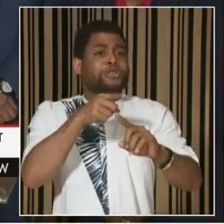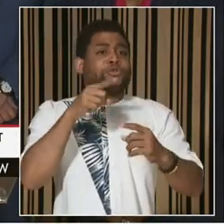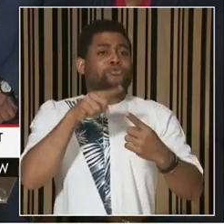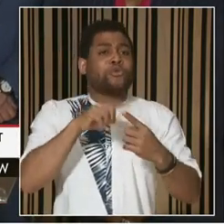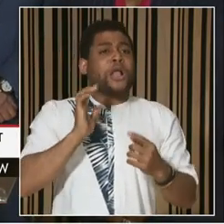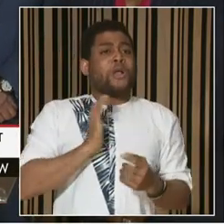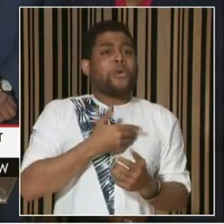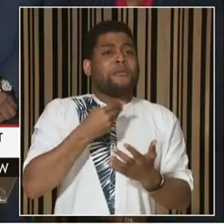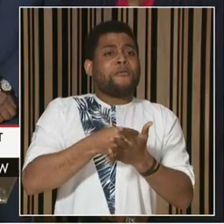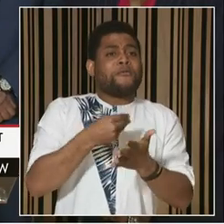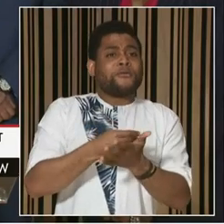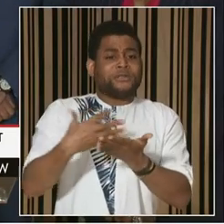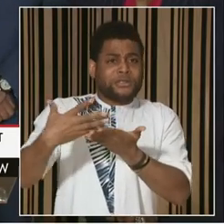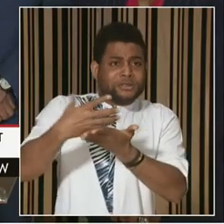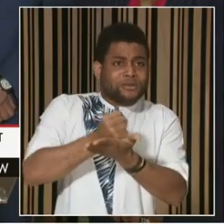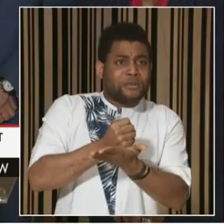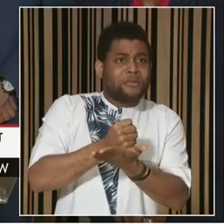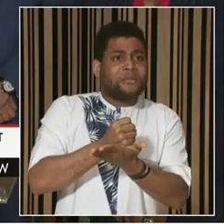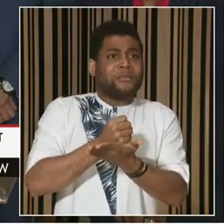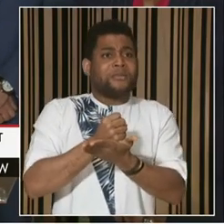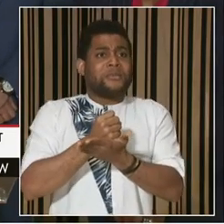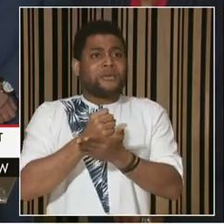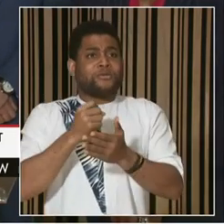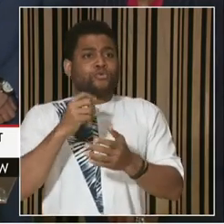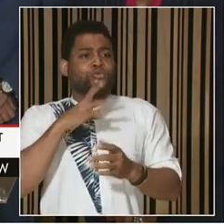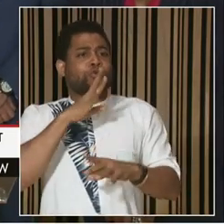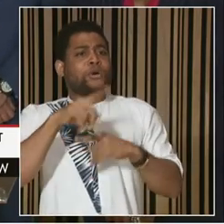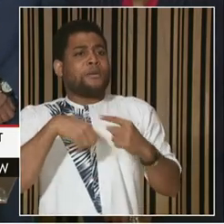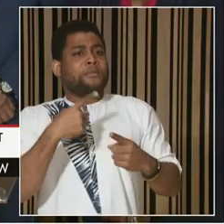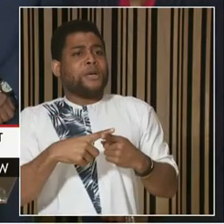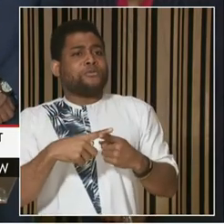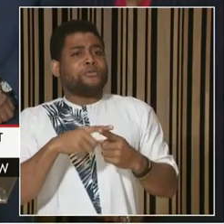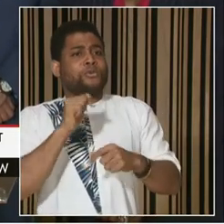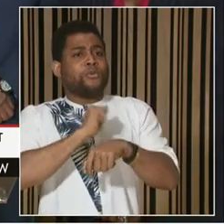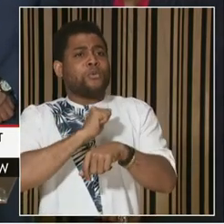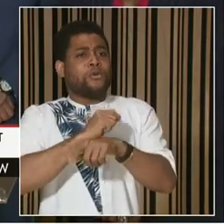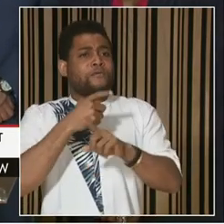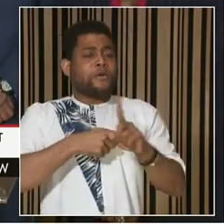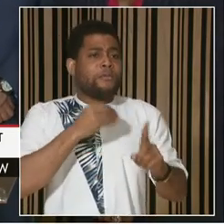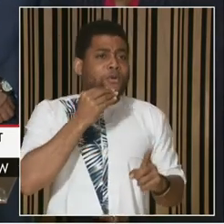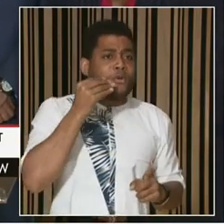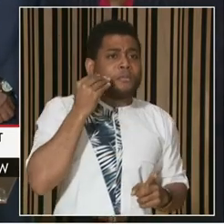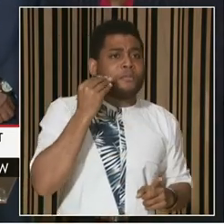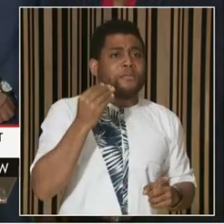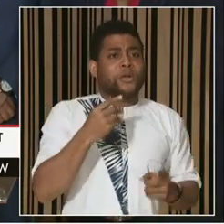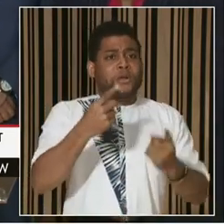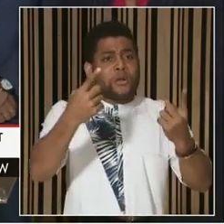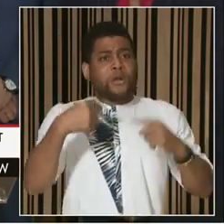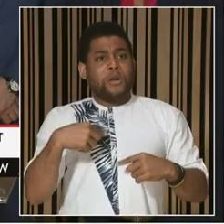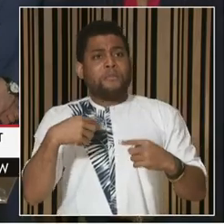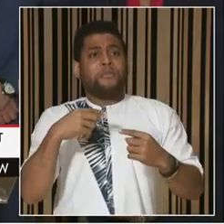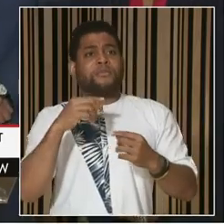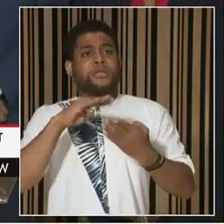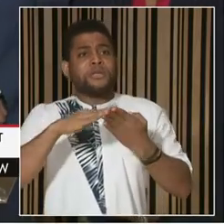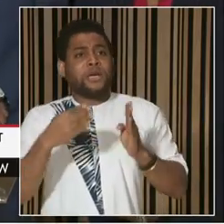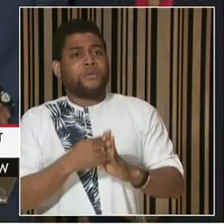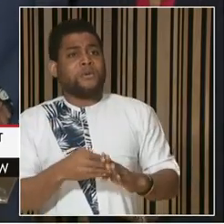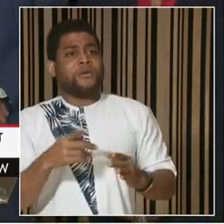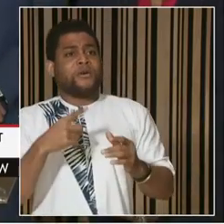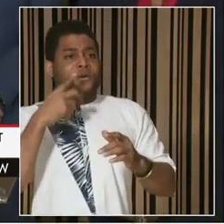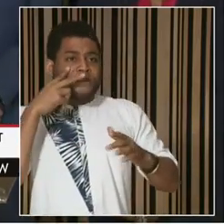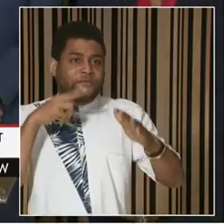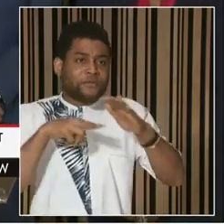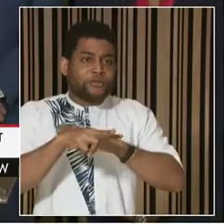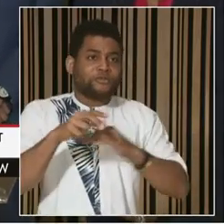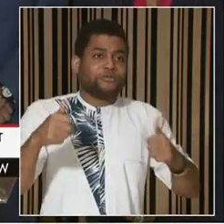just kind of curious, the teleworking coming downtown question, as well as the just the forecasting challenge question, and then I